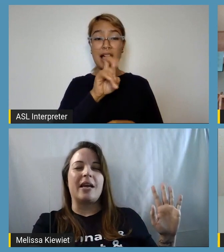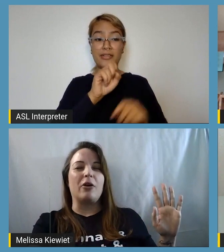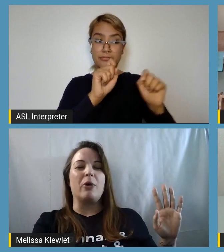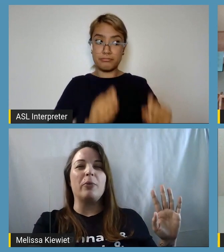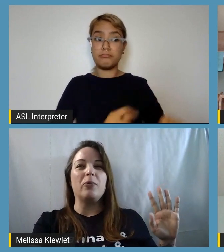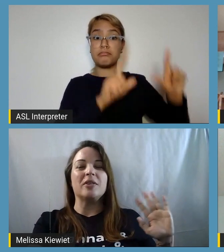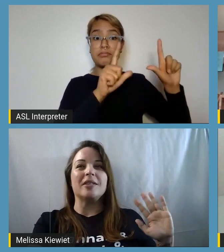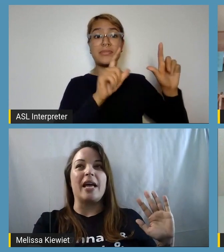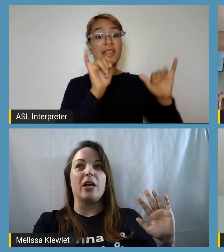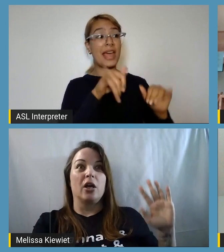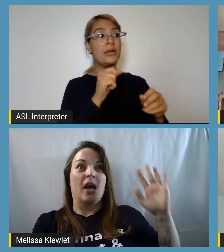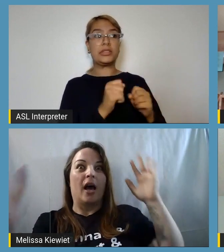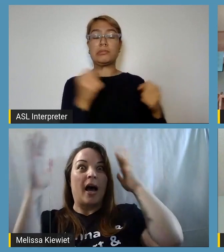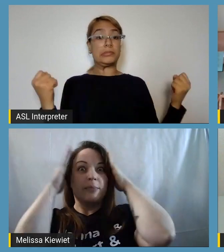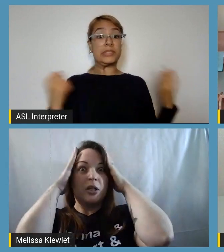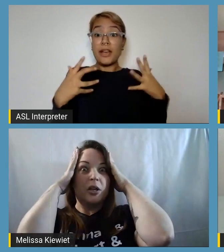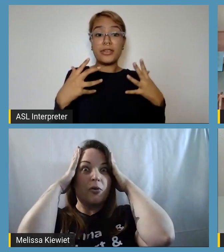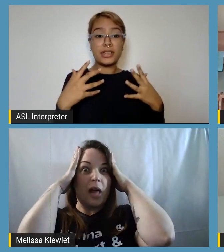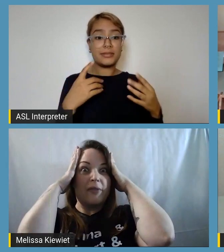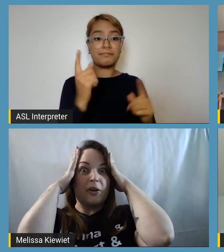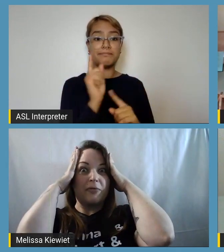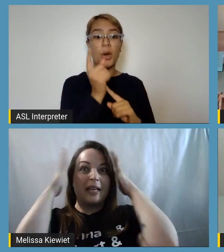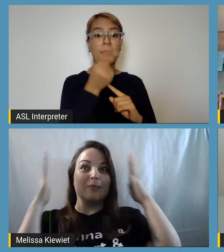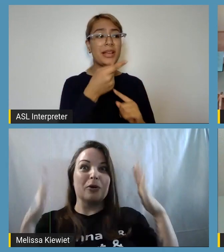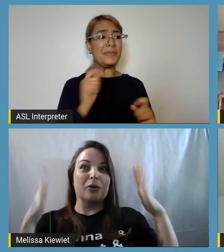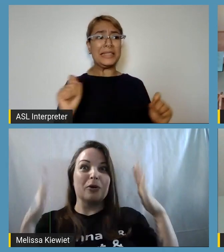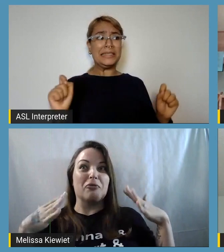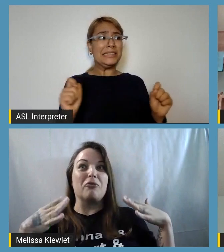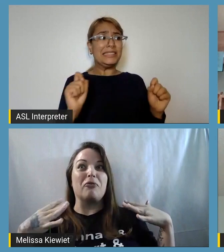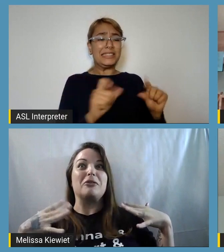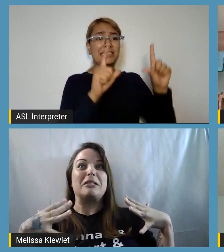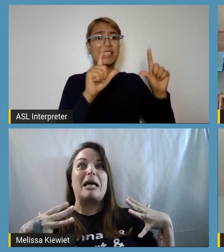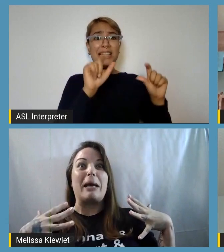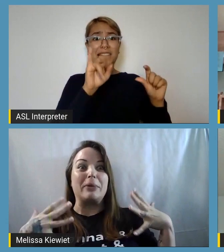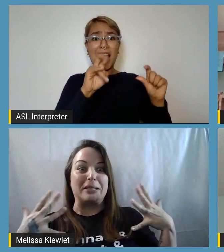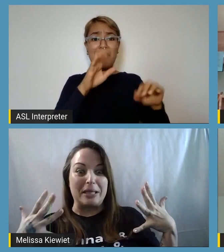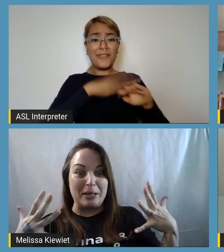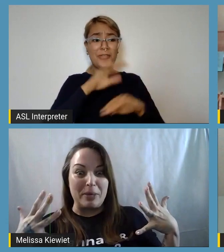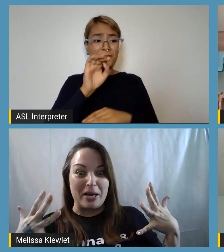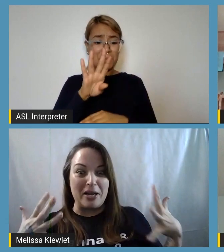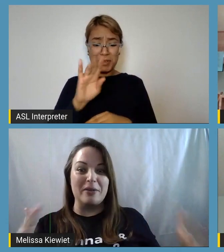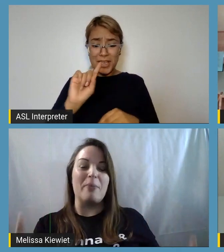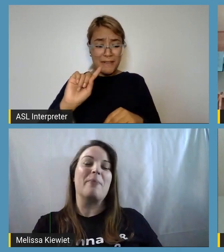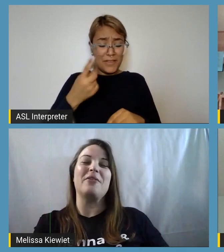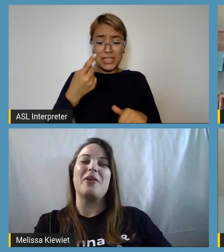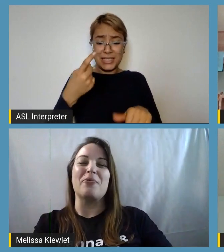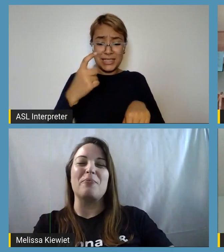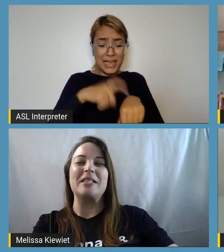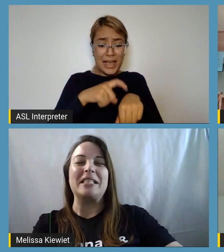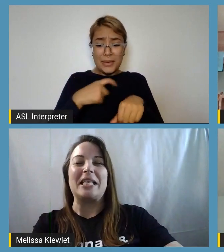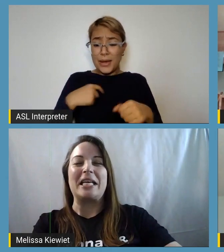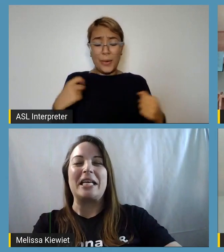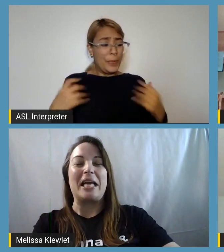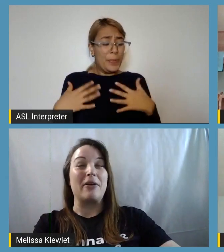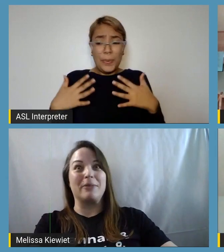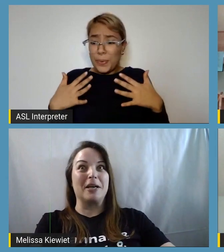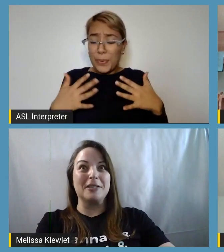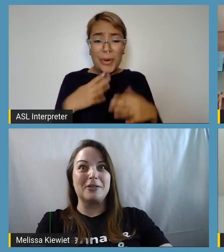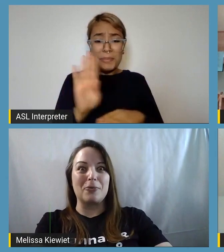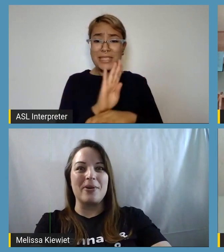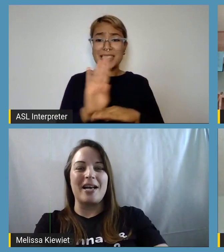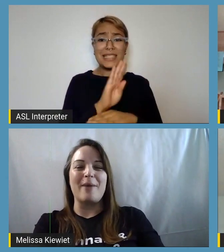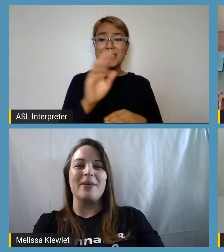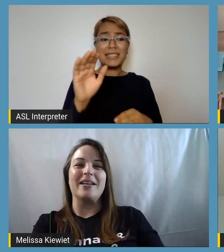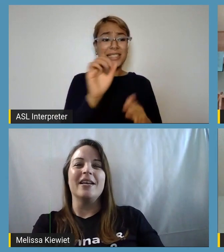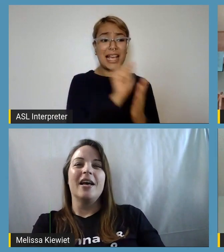scary moment was like, I'm going to go live on Facebook for the first time and it's going to be on, you know, the business account. I'm